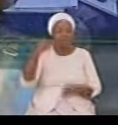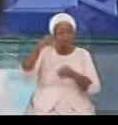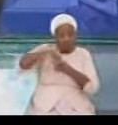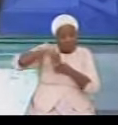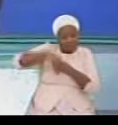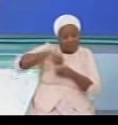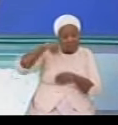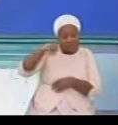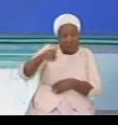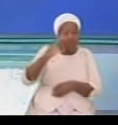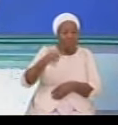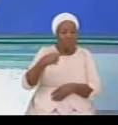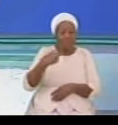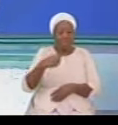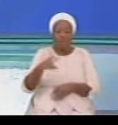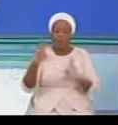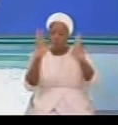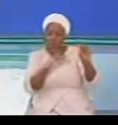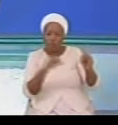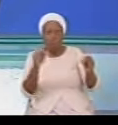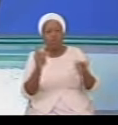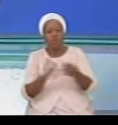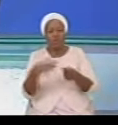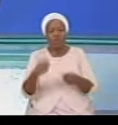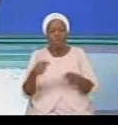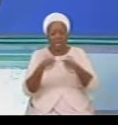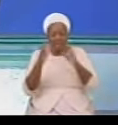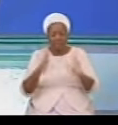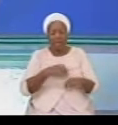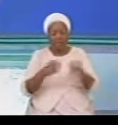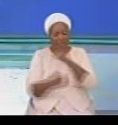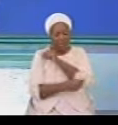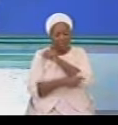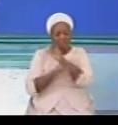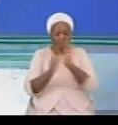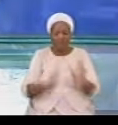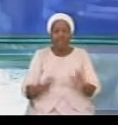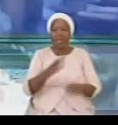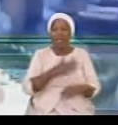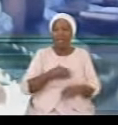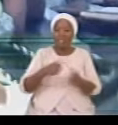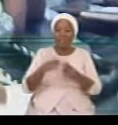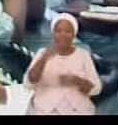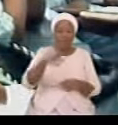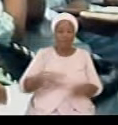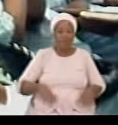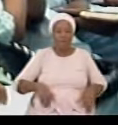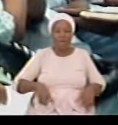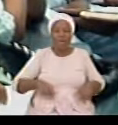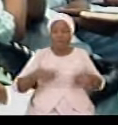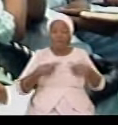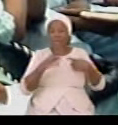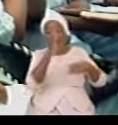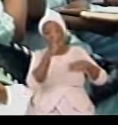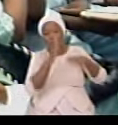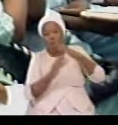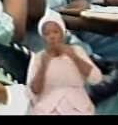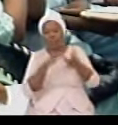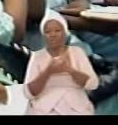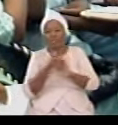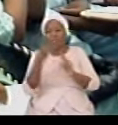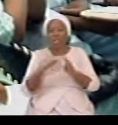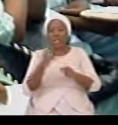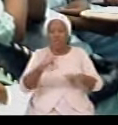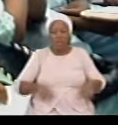will say no to the enemy and to the tempter. You will live soberly. You will